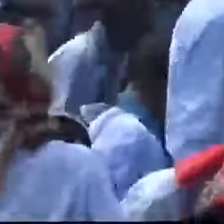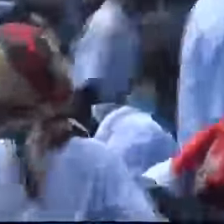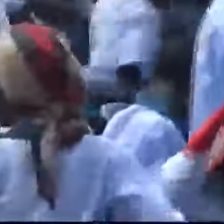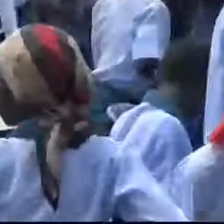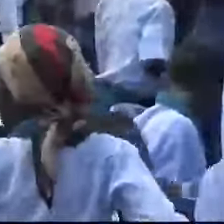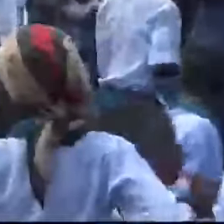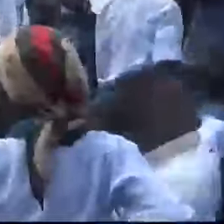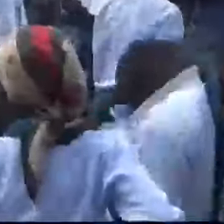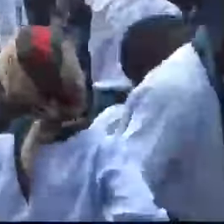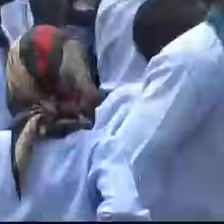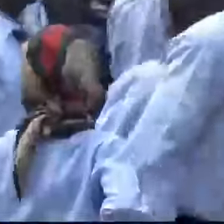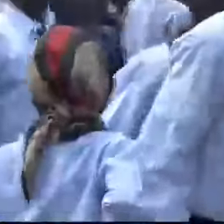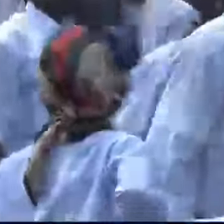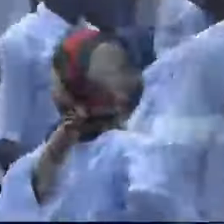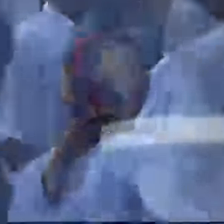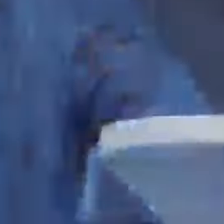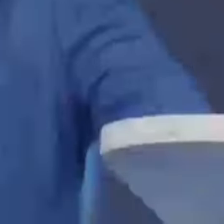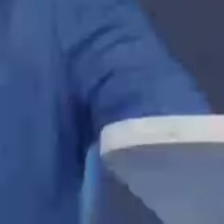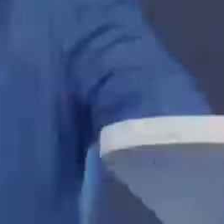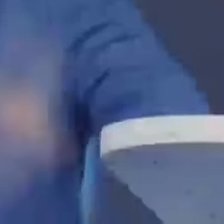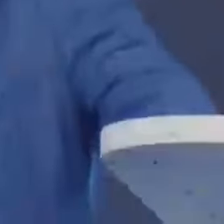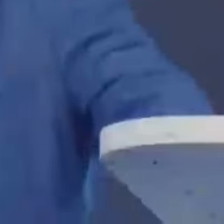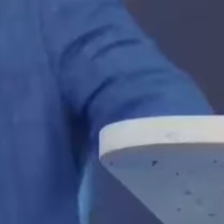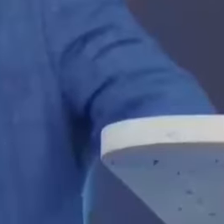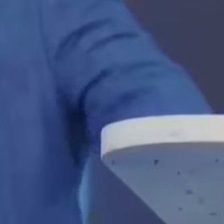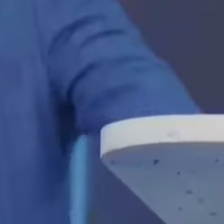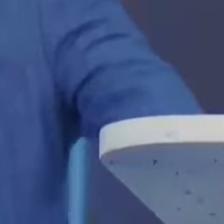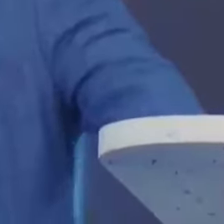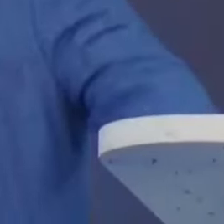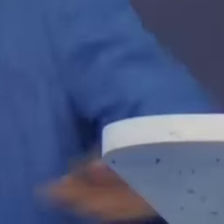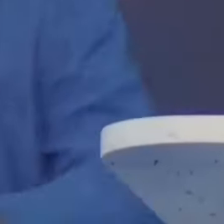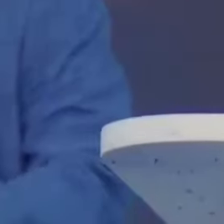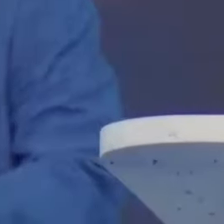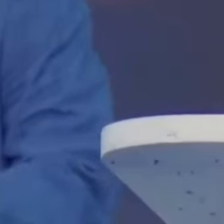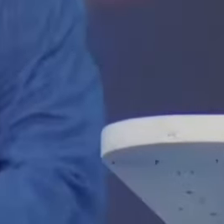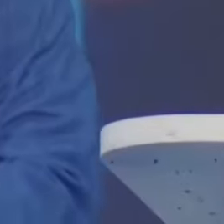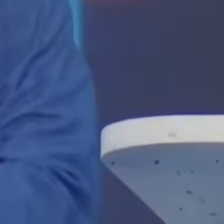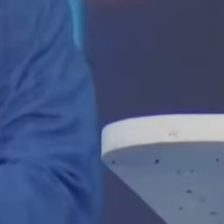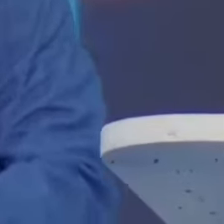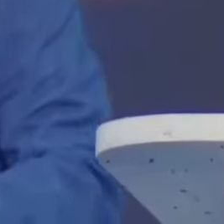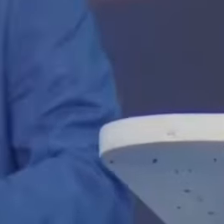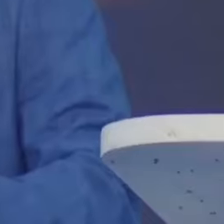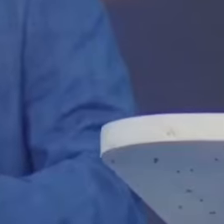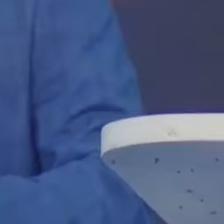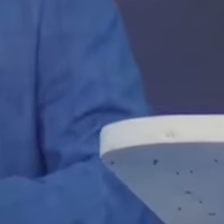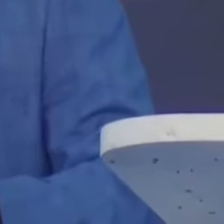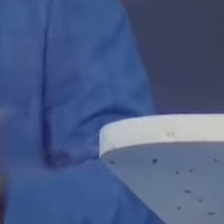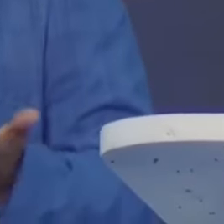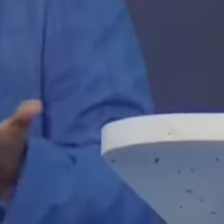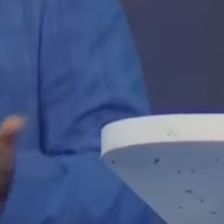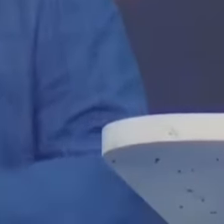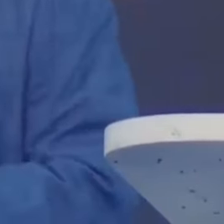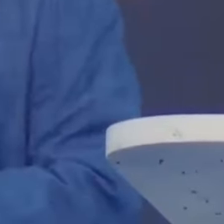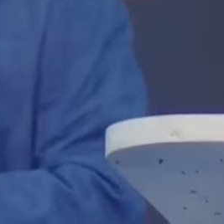I am. I am a son. I am a daughter. I am a man. I am a woman for glory. I am a brother. I am